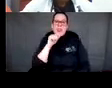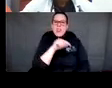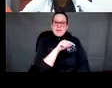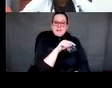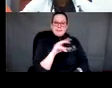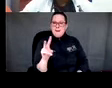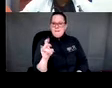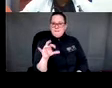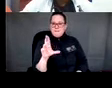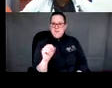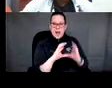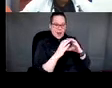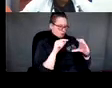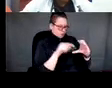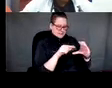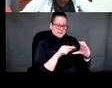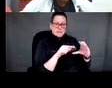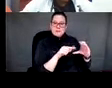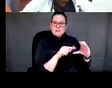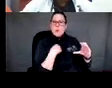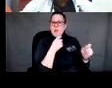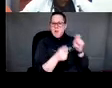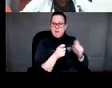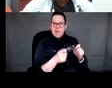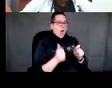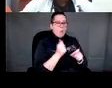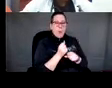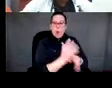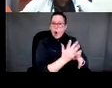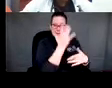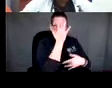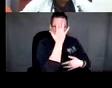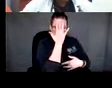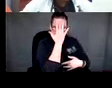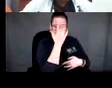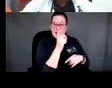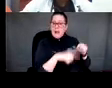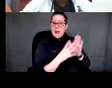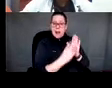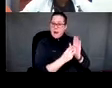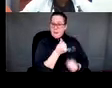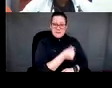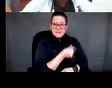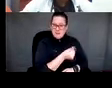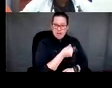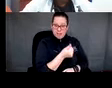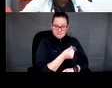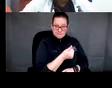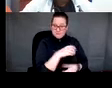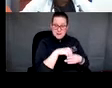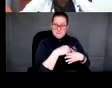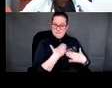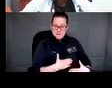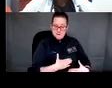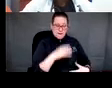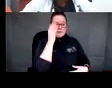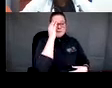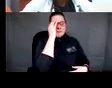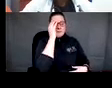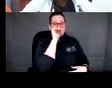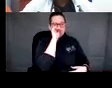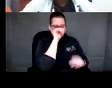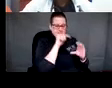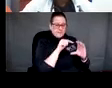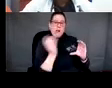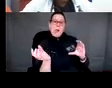engineered not to cause infection and not to be able to make more copies of itself in your body as a